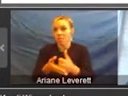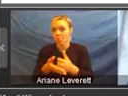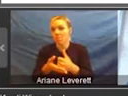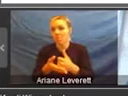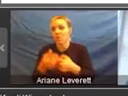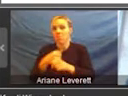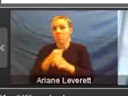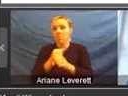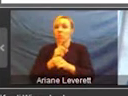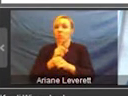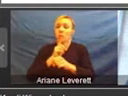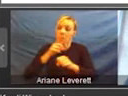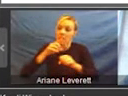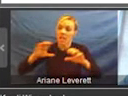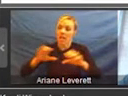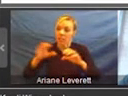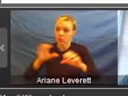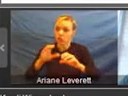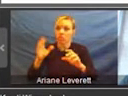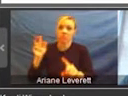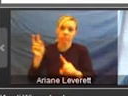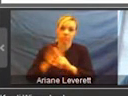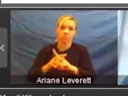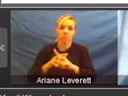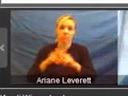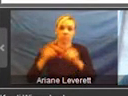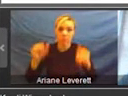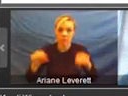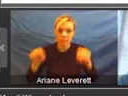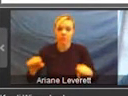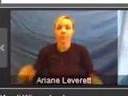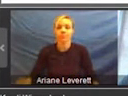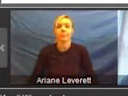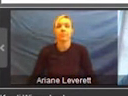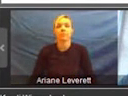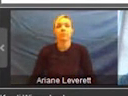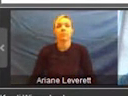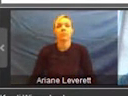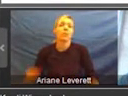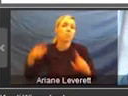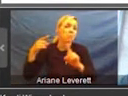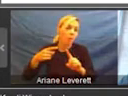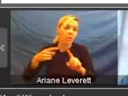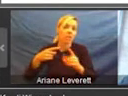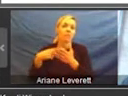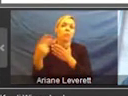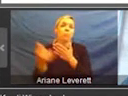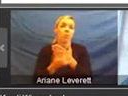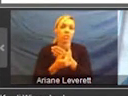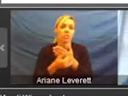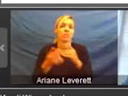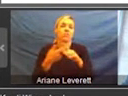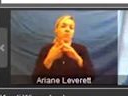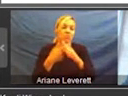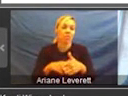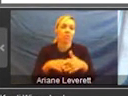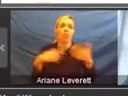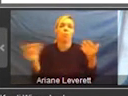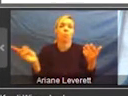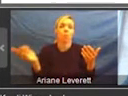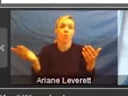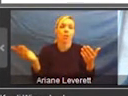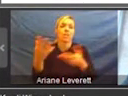level. So point of departure should always be inclusive education, as we have mentioned. The point of departure, should be that,